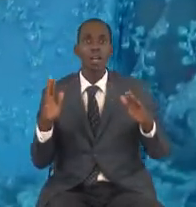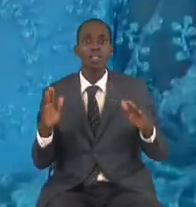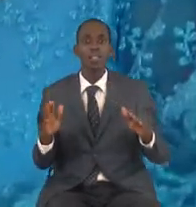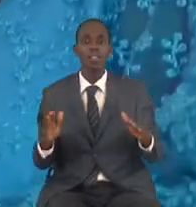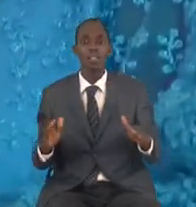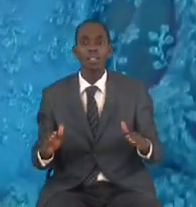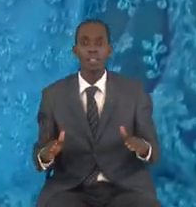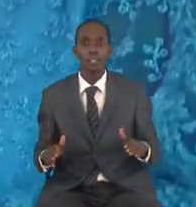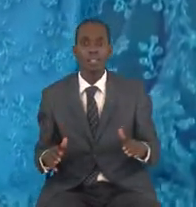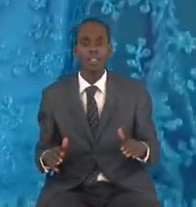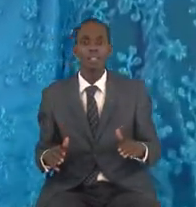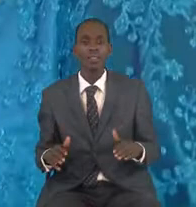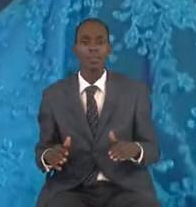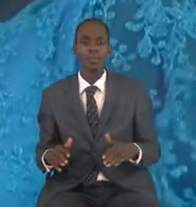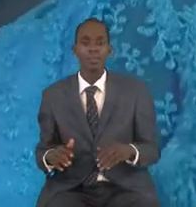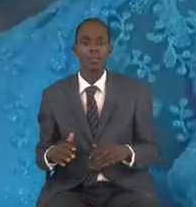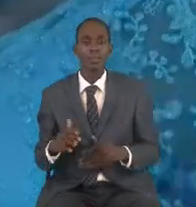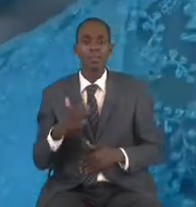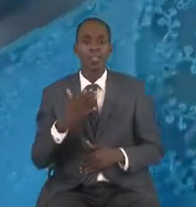sanctuary.